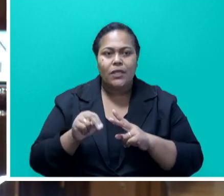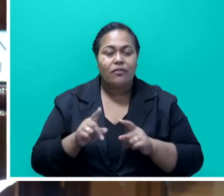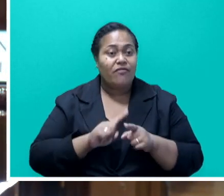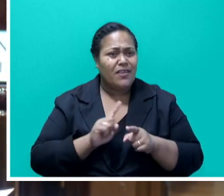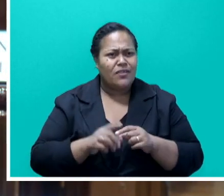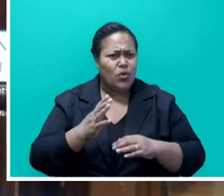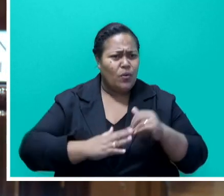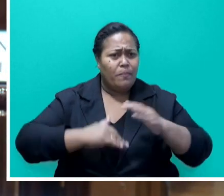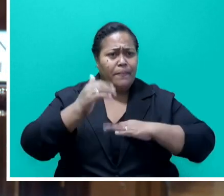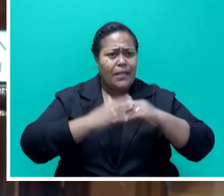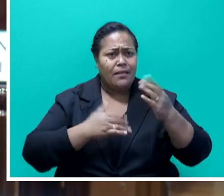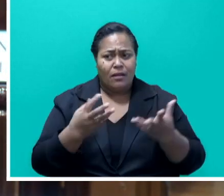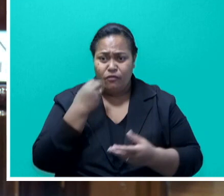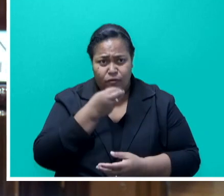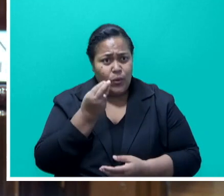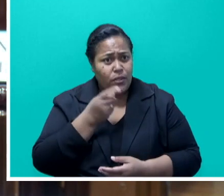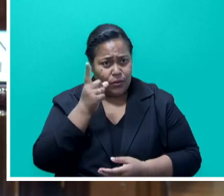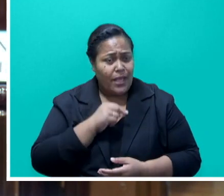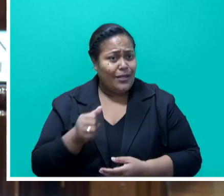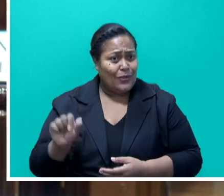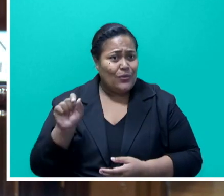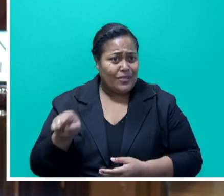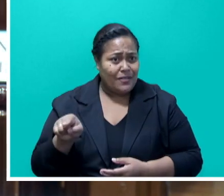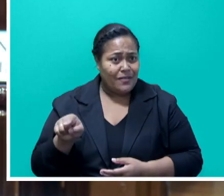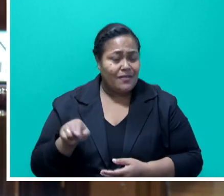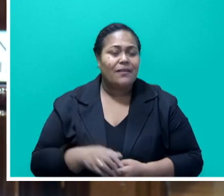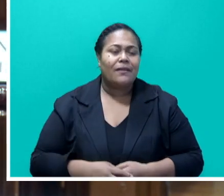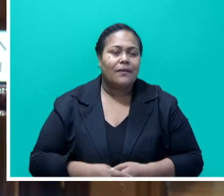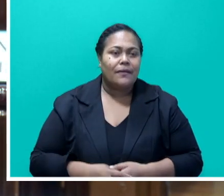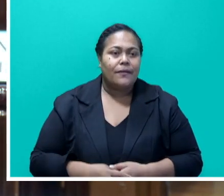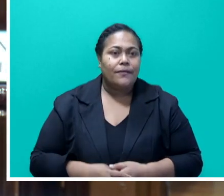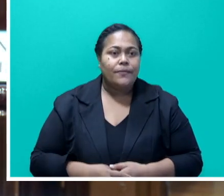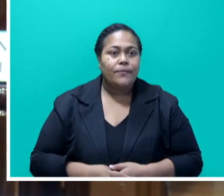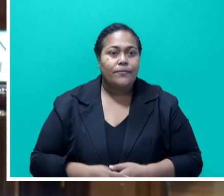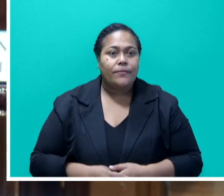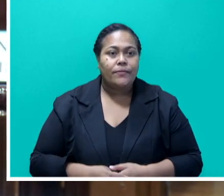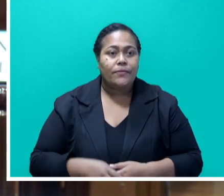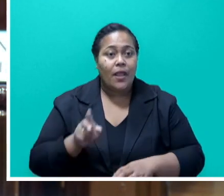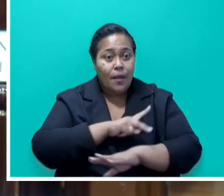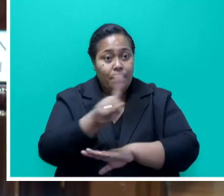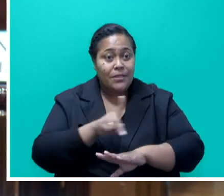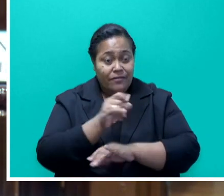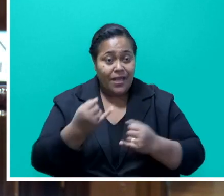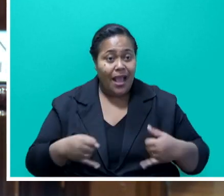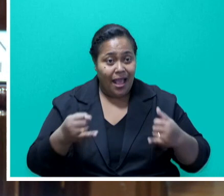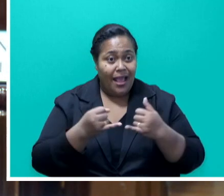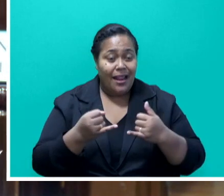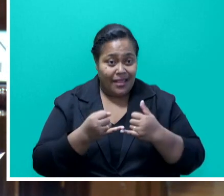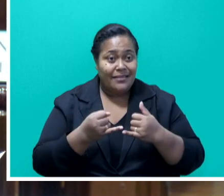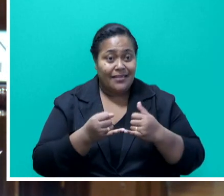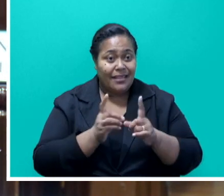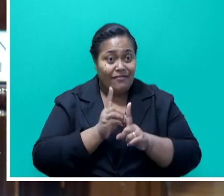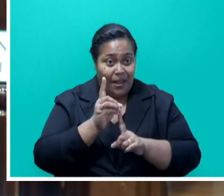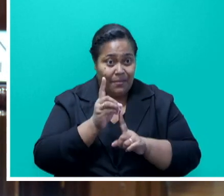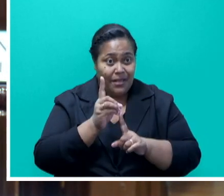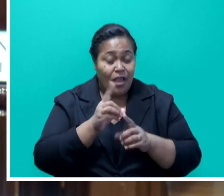and even for food. Additionally, Mr. Speaker, the Pacific Island Development Forum, the PIDF,